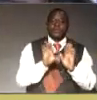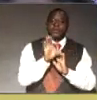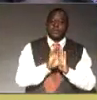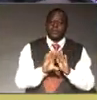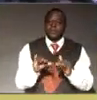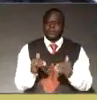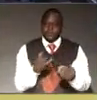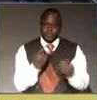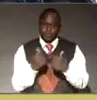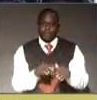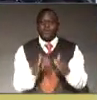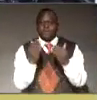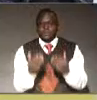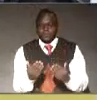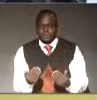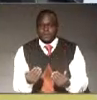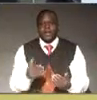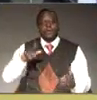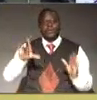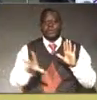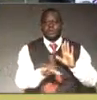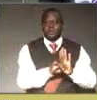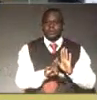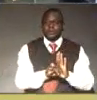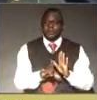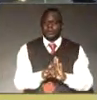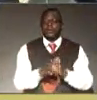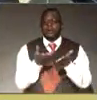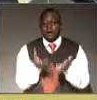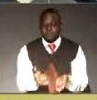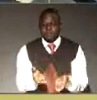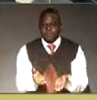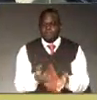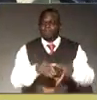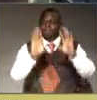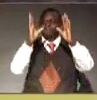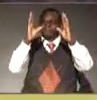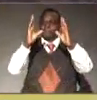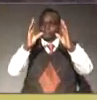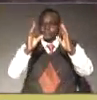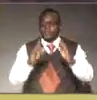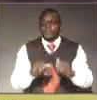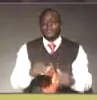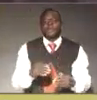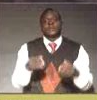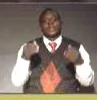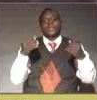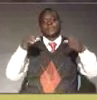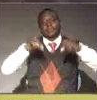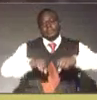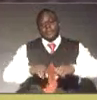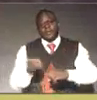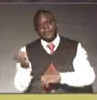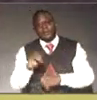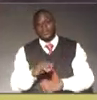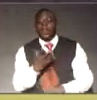as we talk today, is now the law of the land. Congratulations. It's a sad day, it's a sad